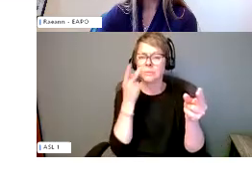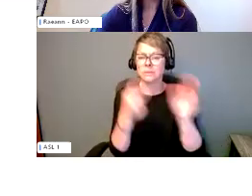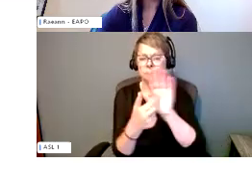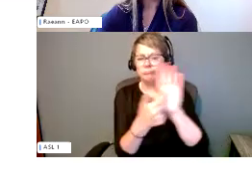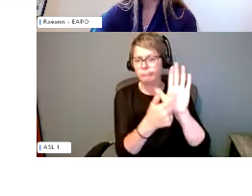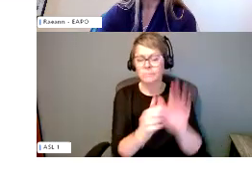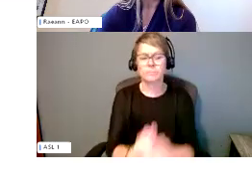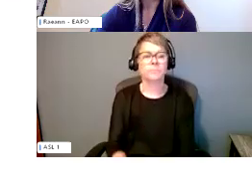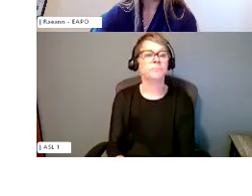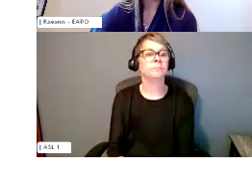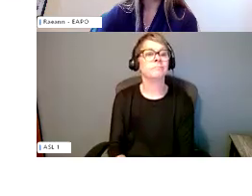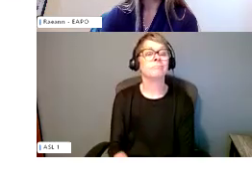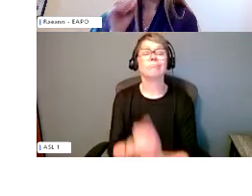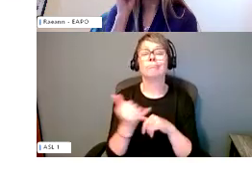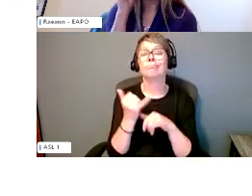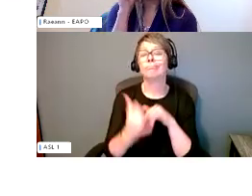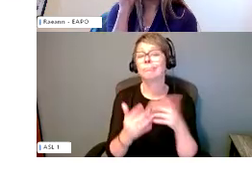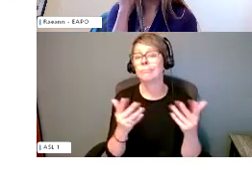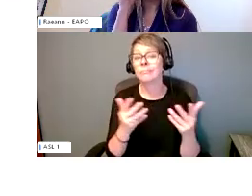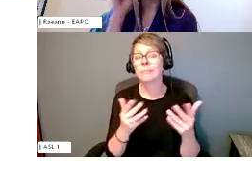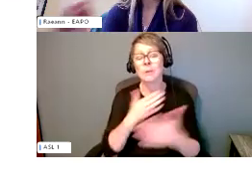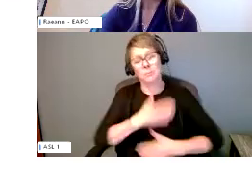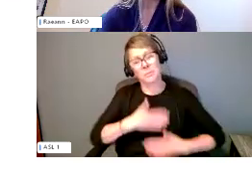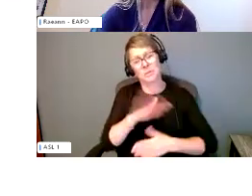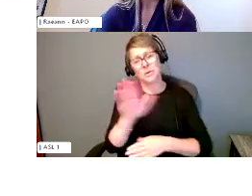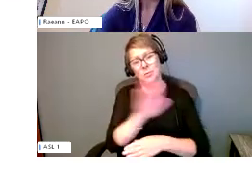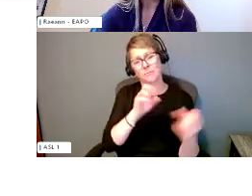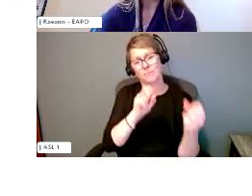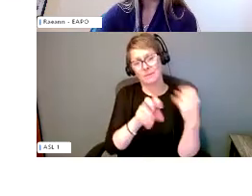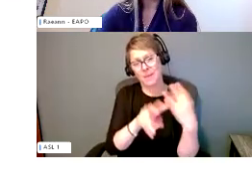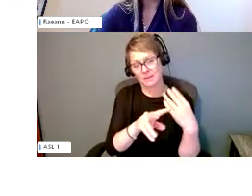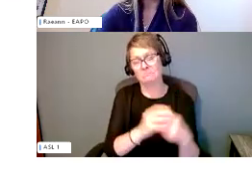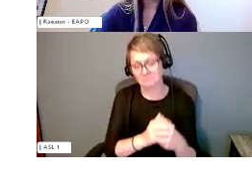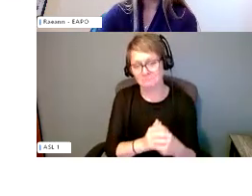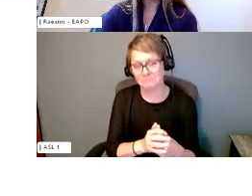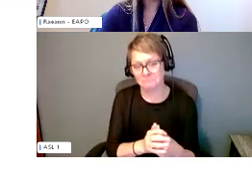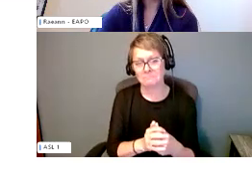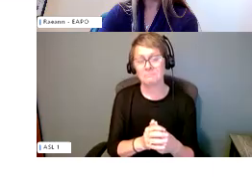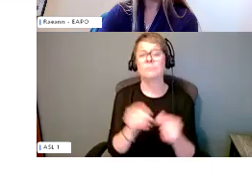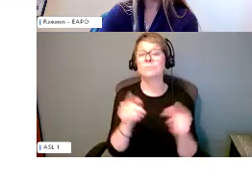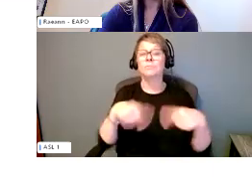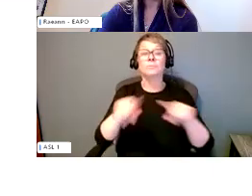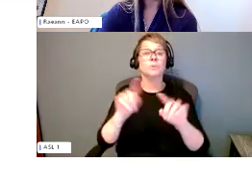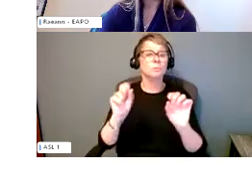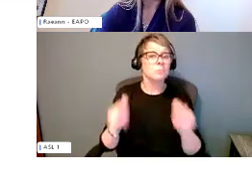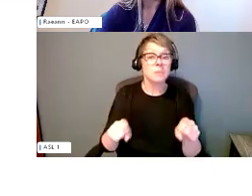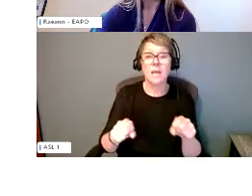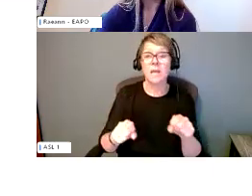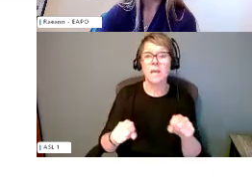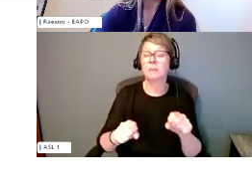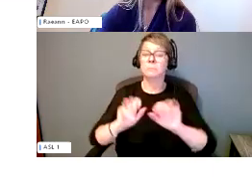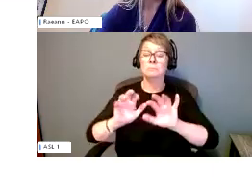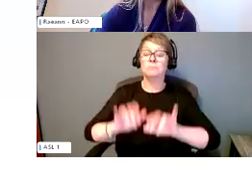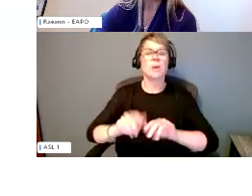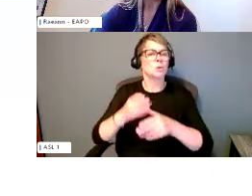And just lastly, we do appreciate your feedback. So there will be opportunities for you to complete a very short